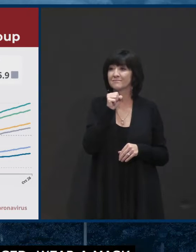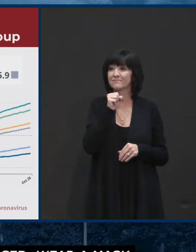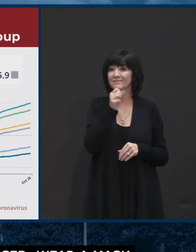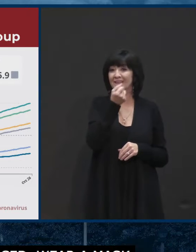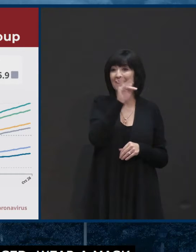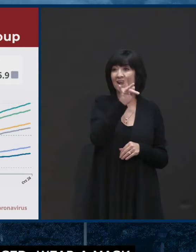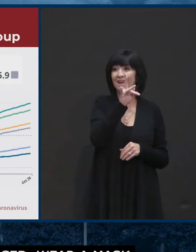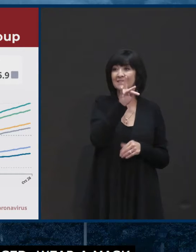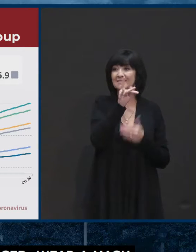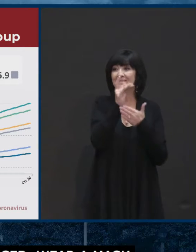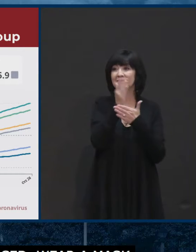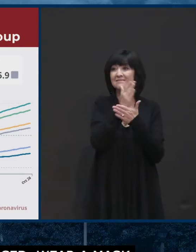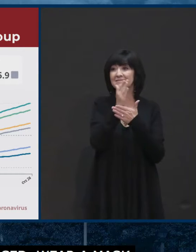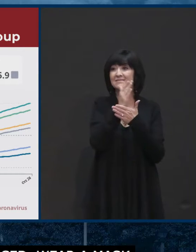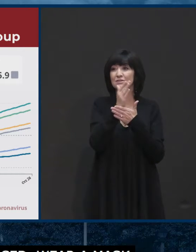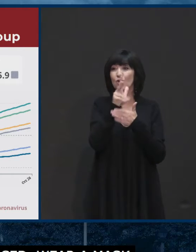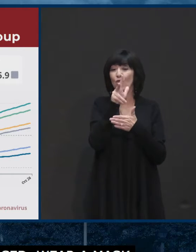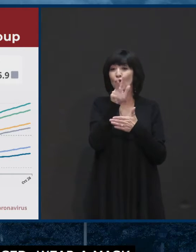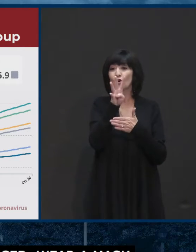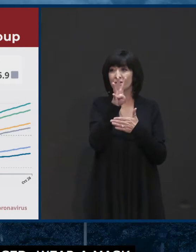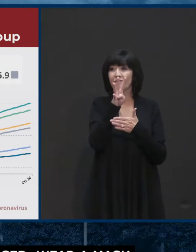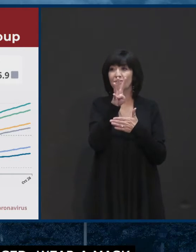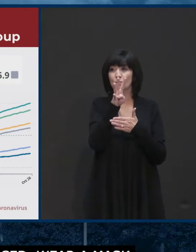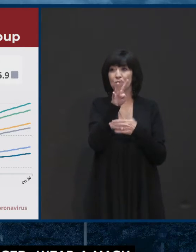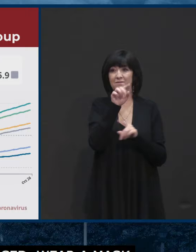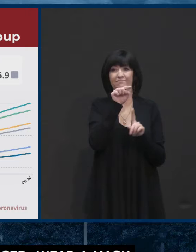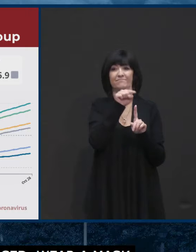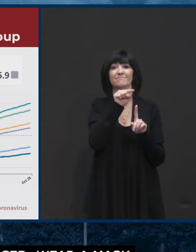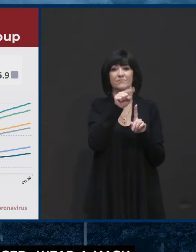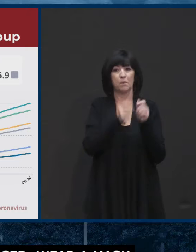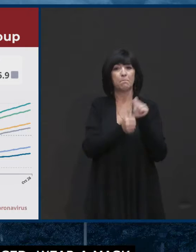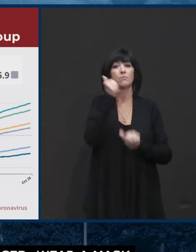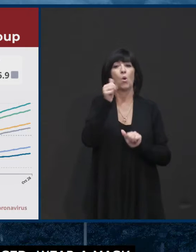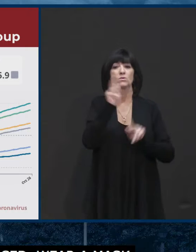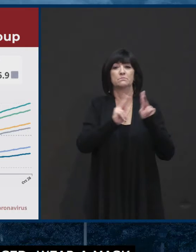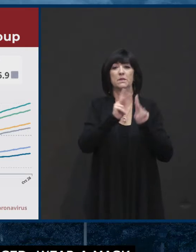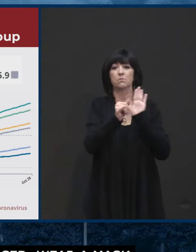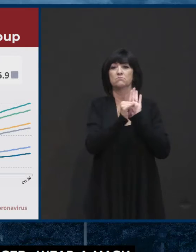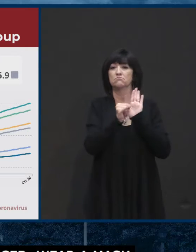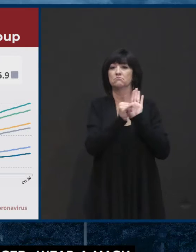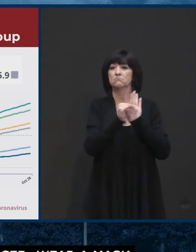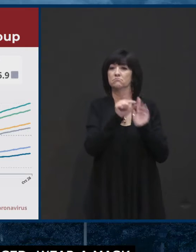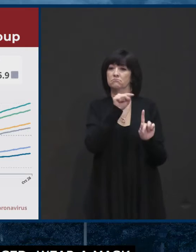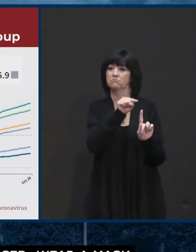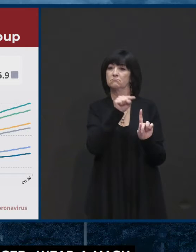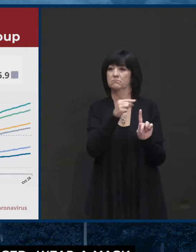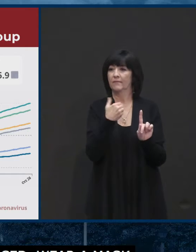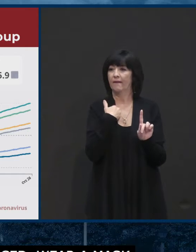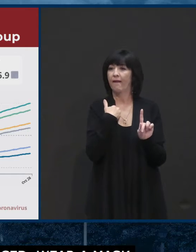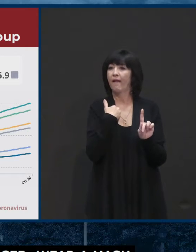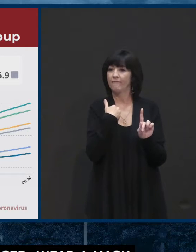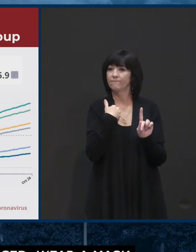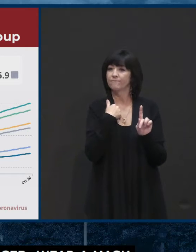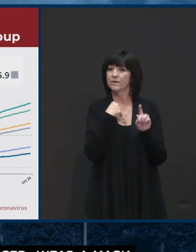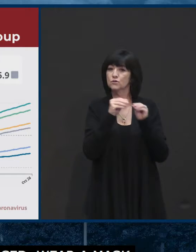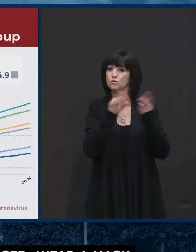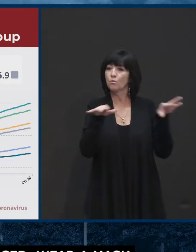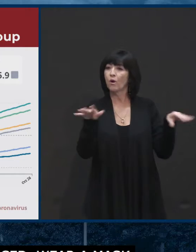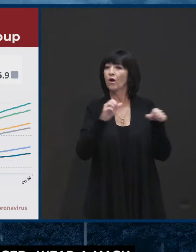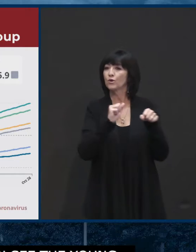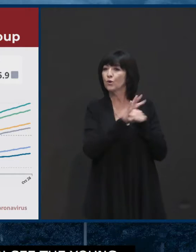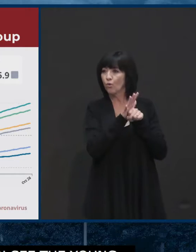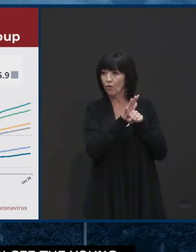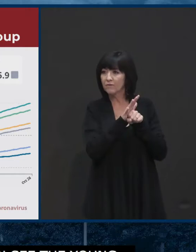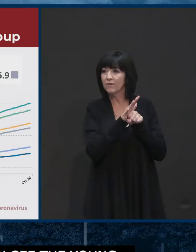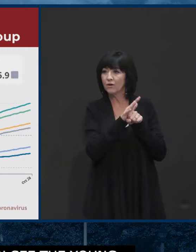at a rate greater than the other demographics. And so that's a group that we want to communicate to and really get the message